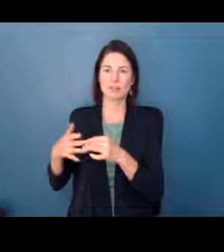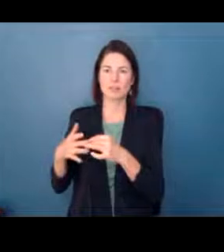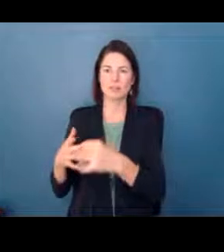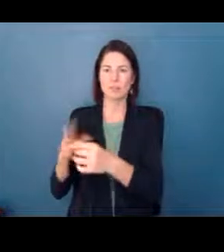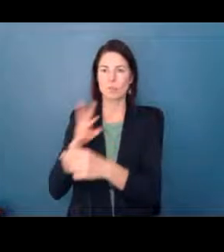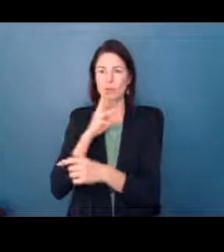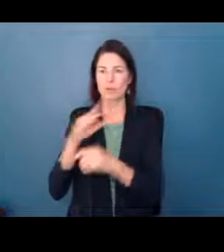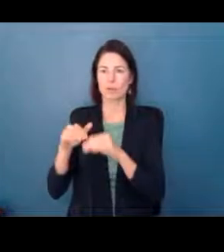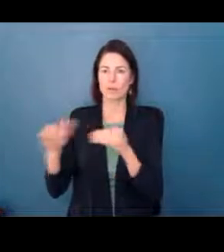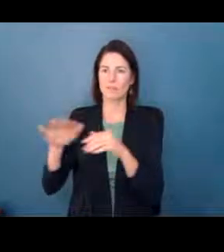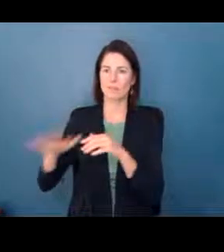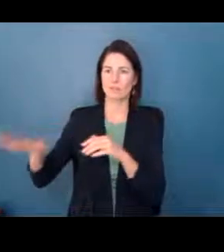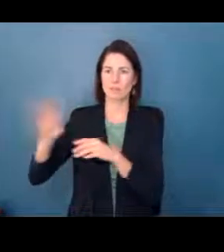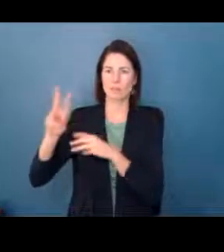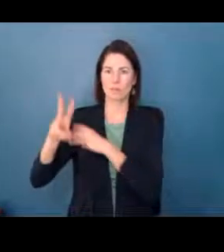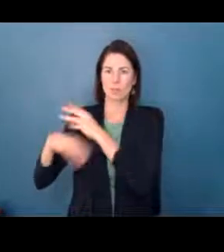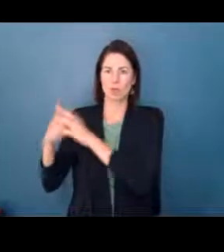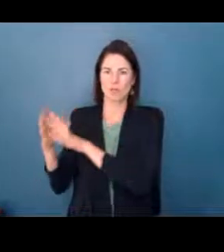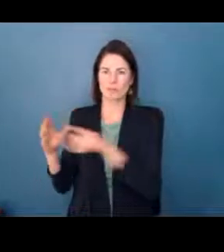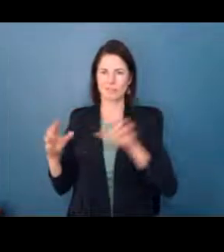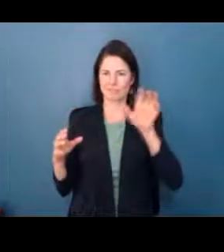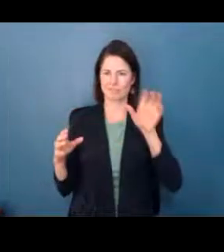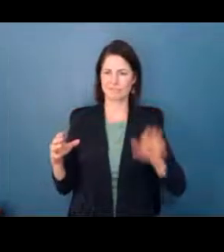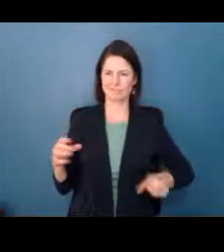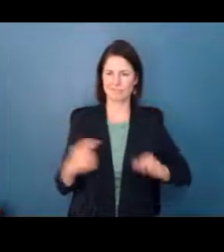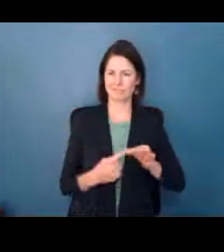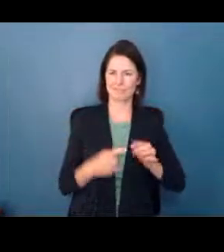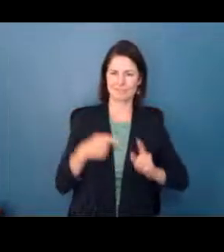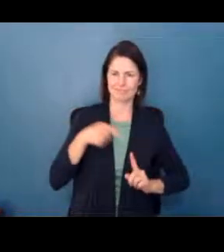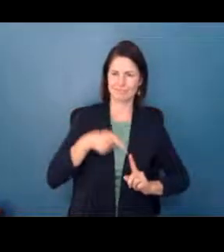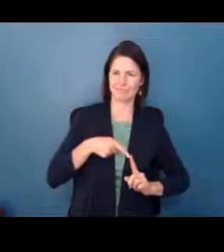levels around the world. Thank you. Thank you.